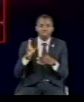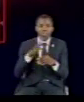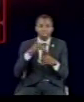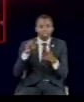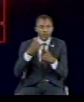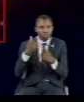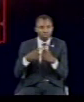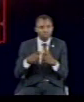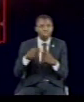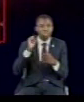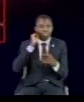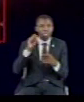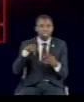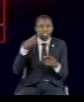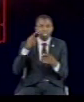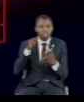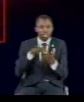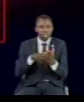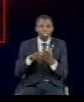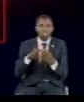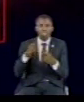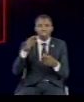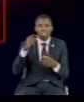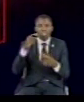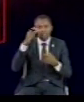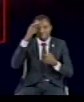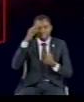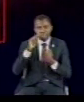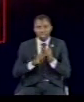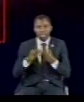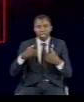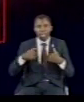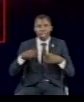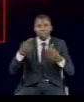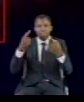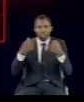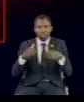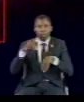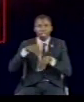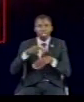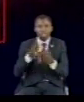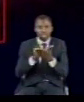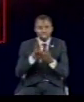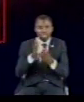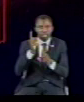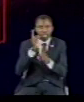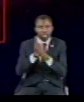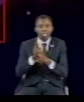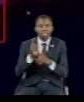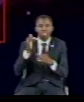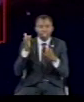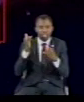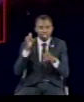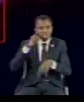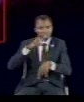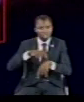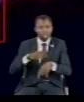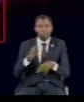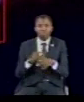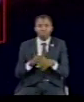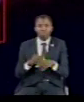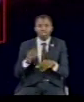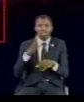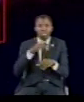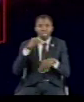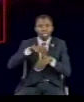sickness had come at the right time. And after connecting to the program online on the very first day, God touched